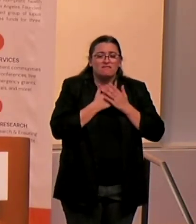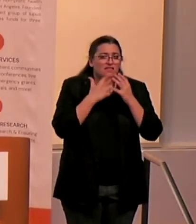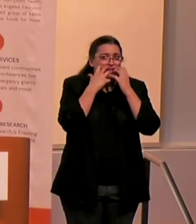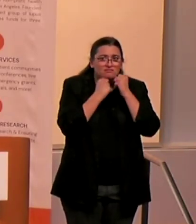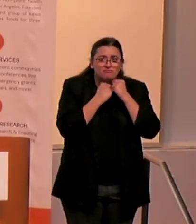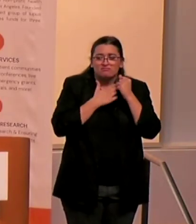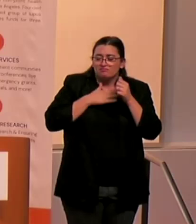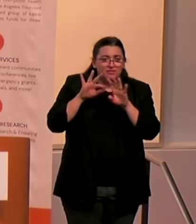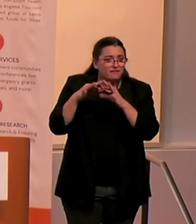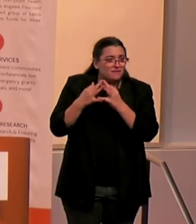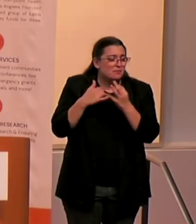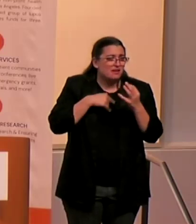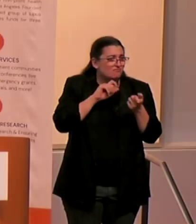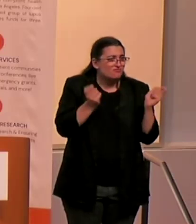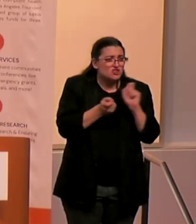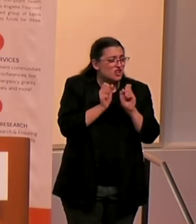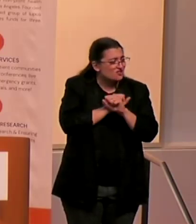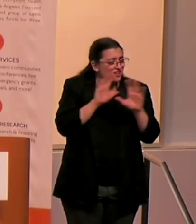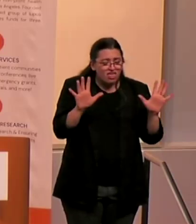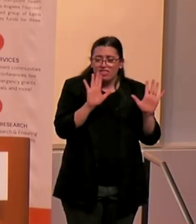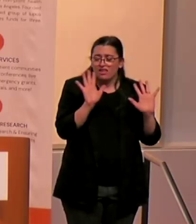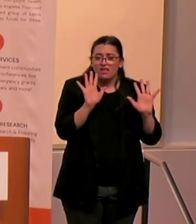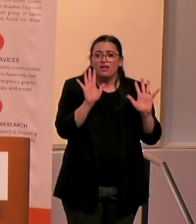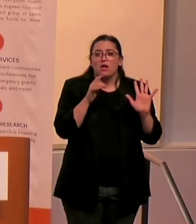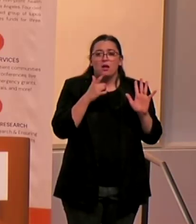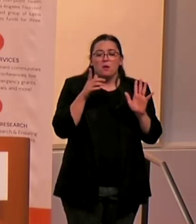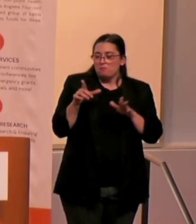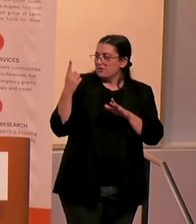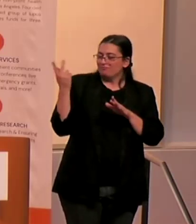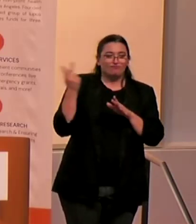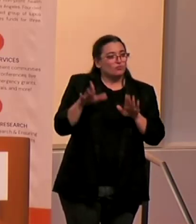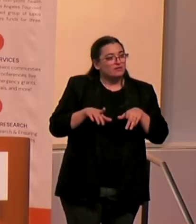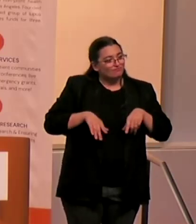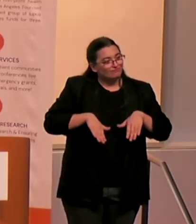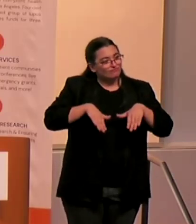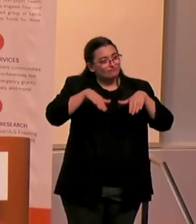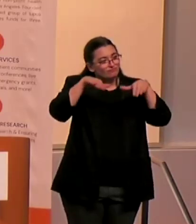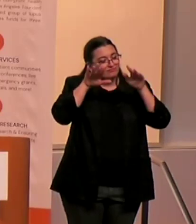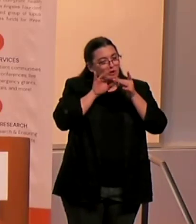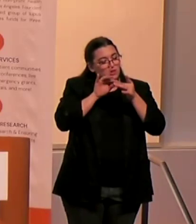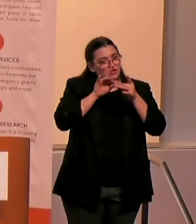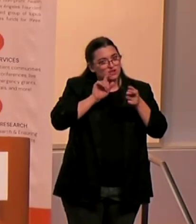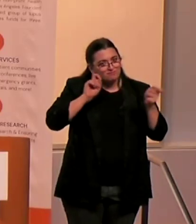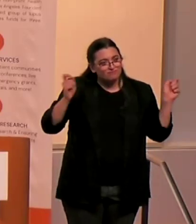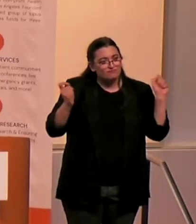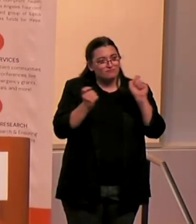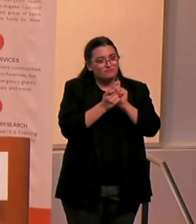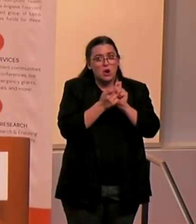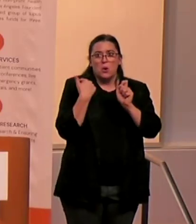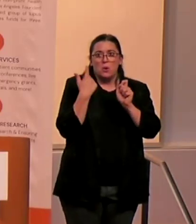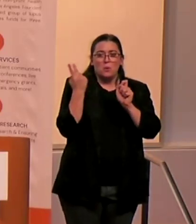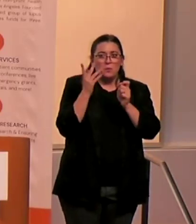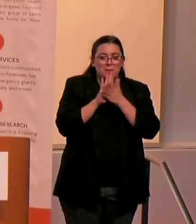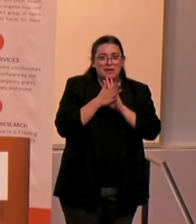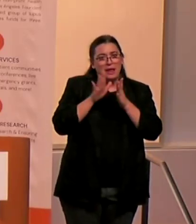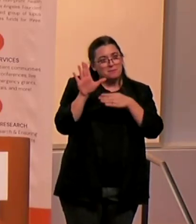anything. And then as we've grown up together and as our relationship has evolved, we became business partners